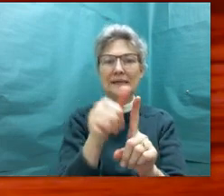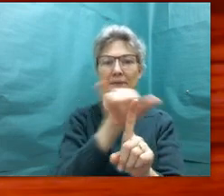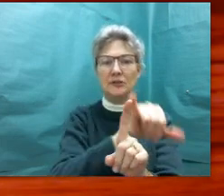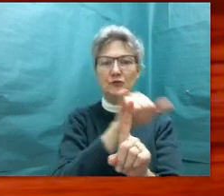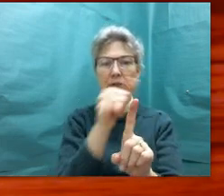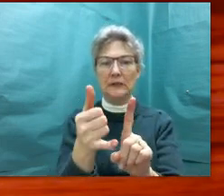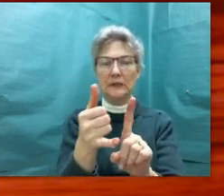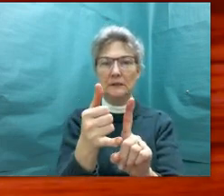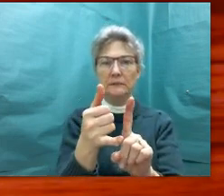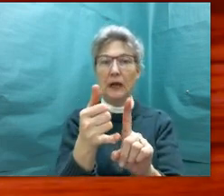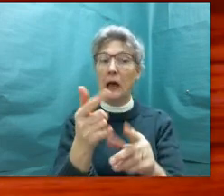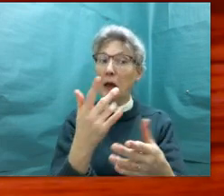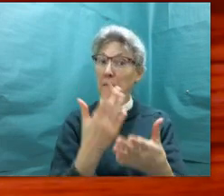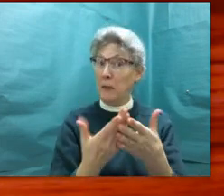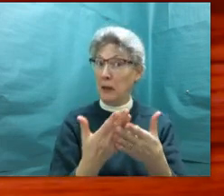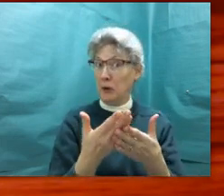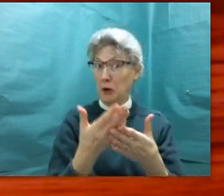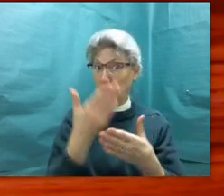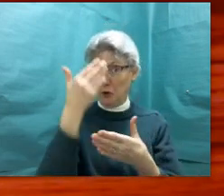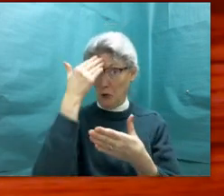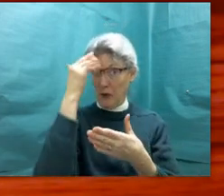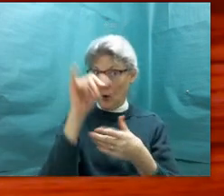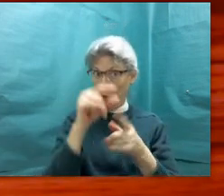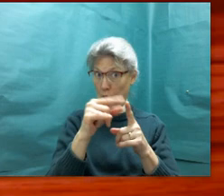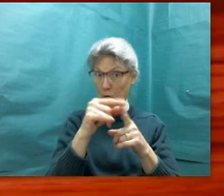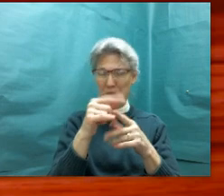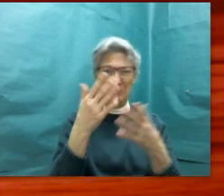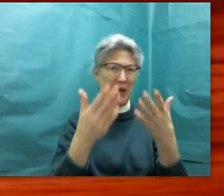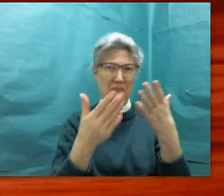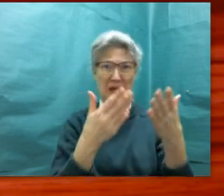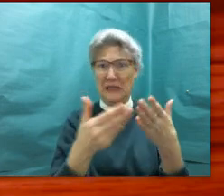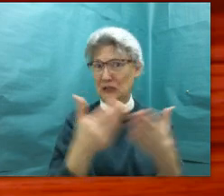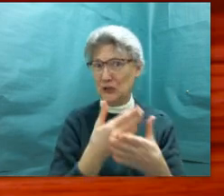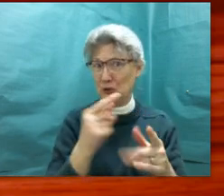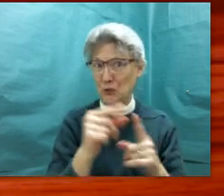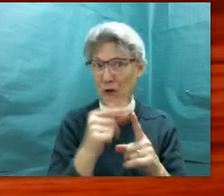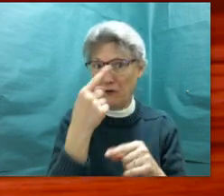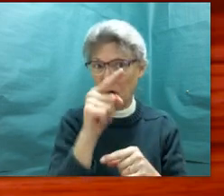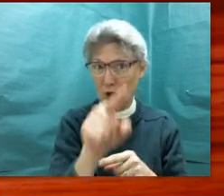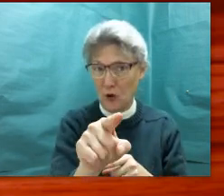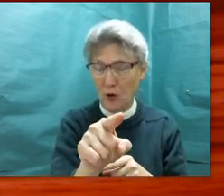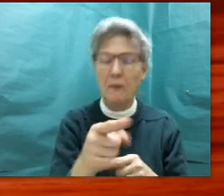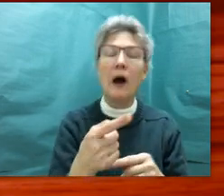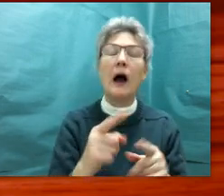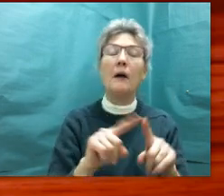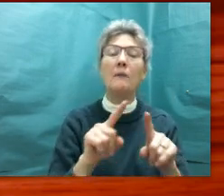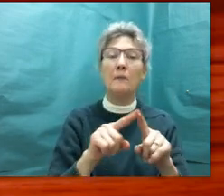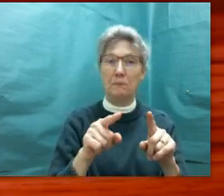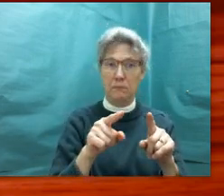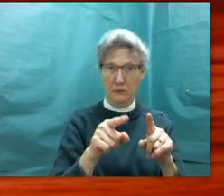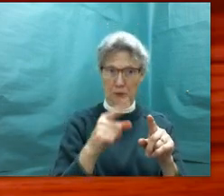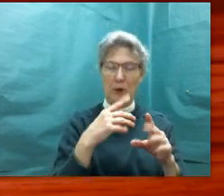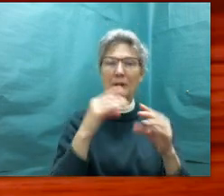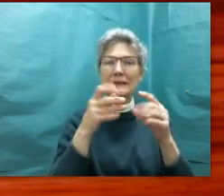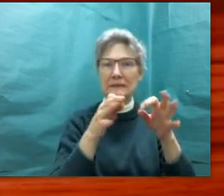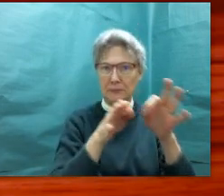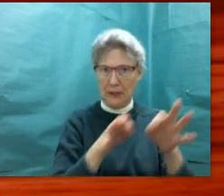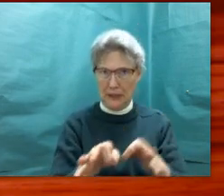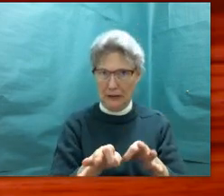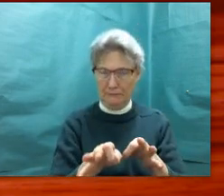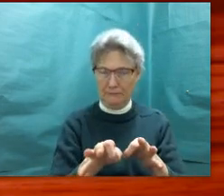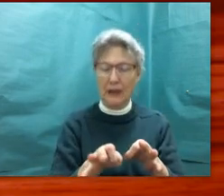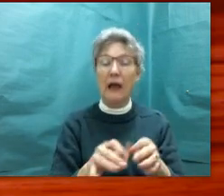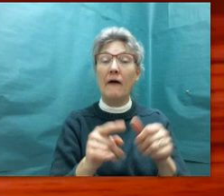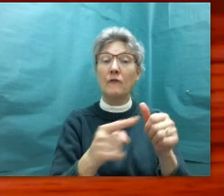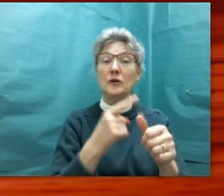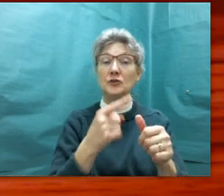and that's okay. We're going to work through it together today. But before we get started, we do need to review some important terms.